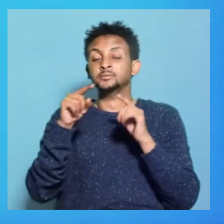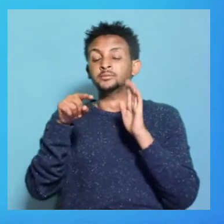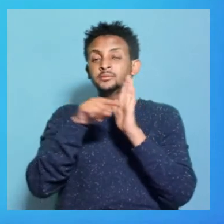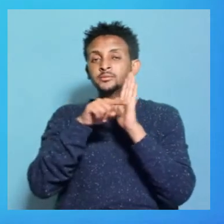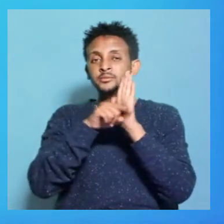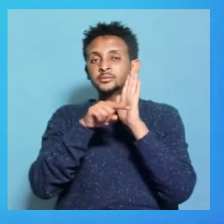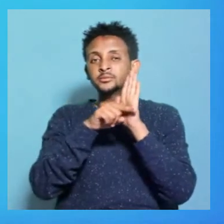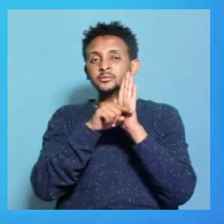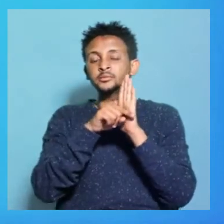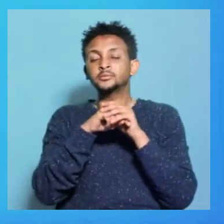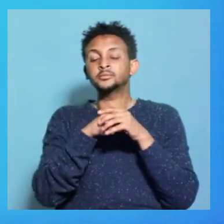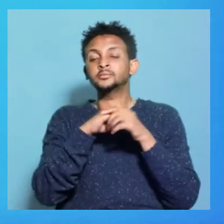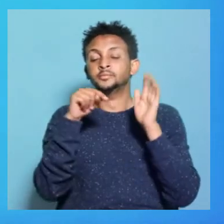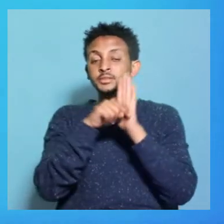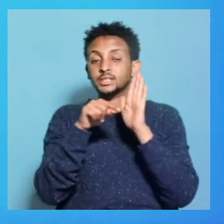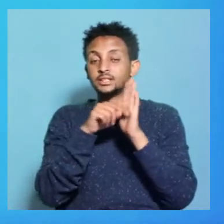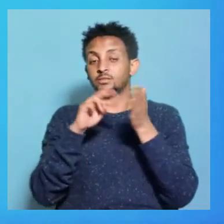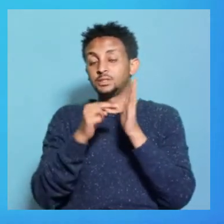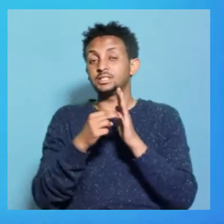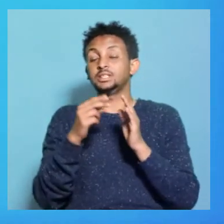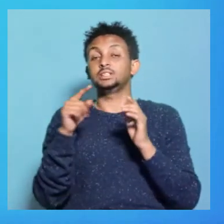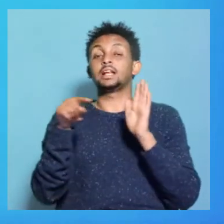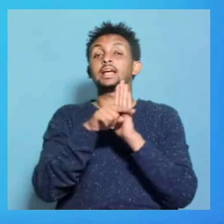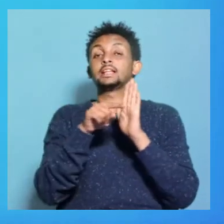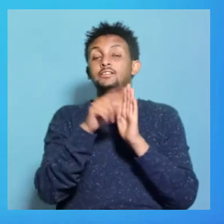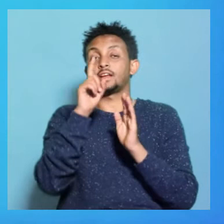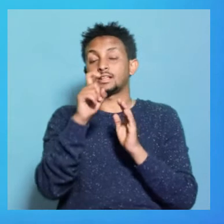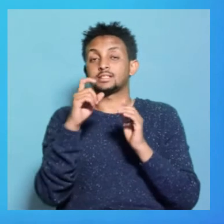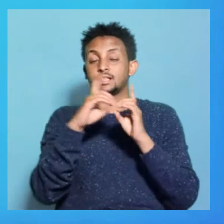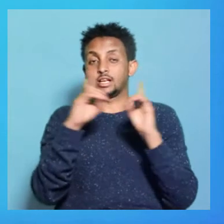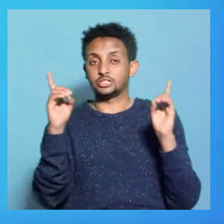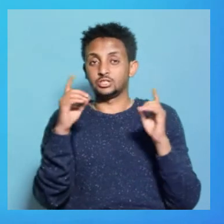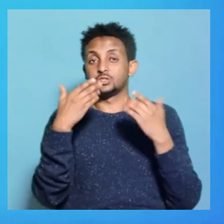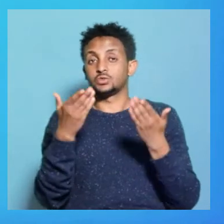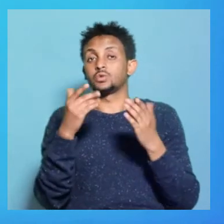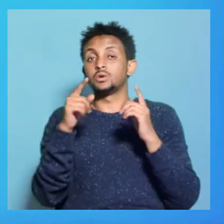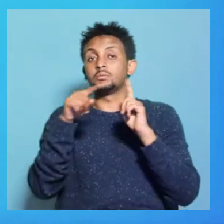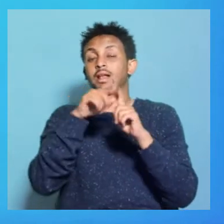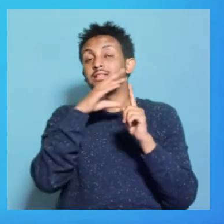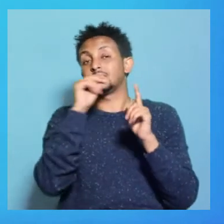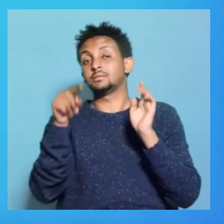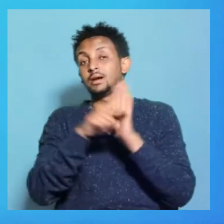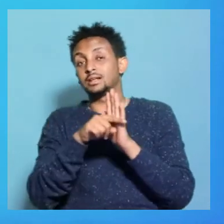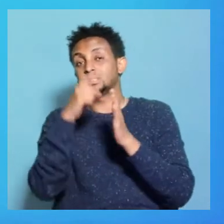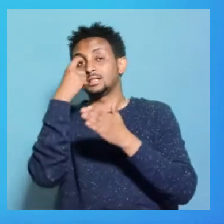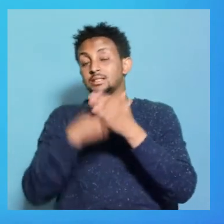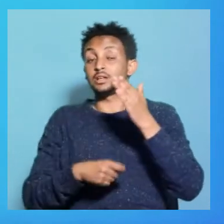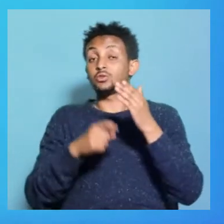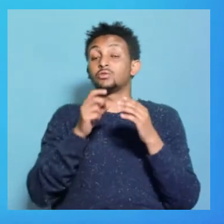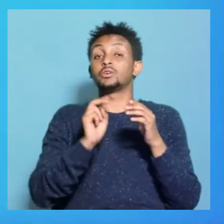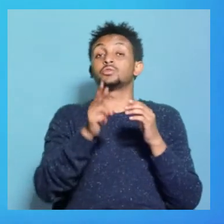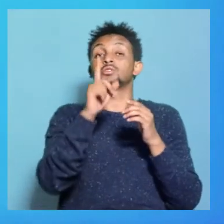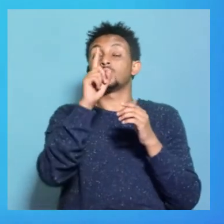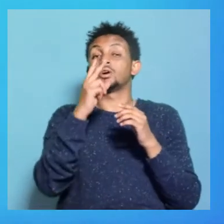okay? Negative means along the negative x direction. So the plus and the minus result of the velocity 1